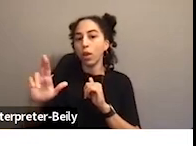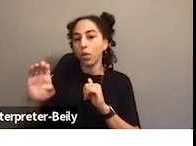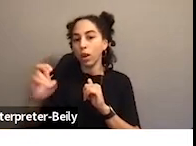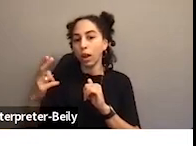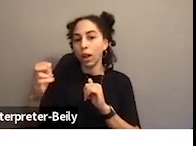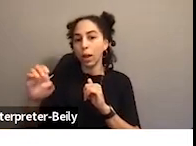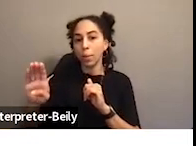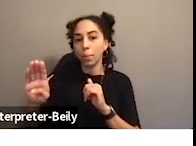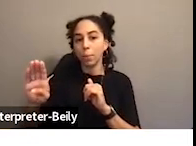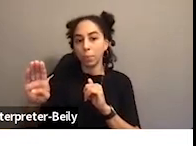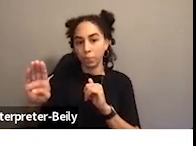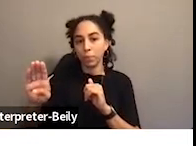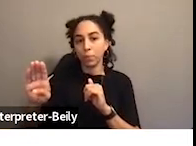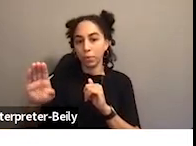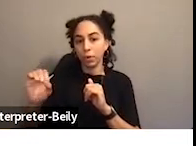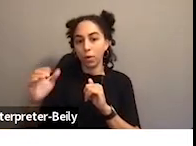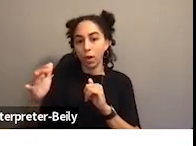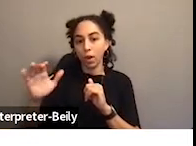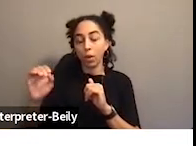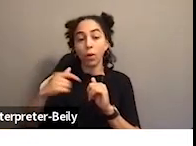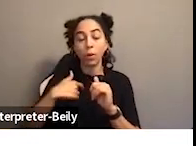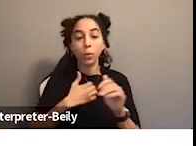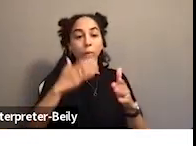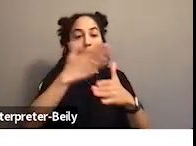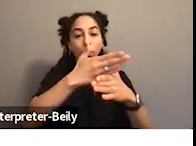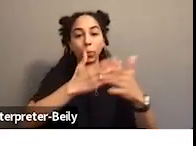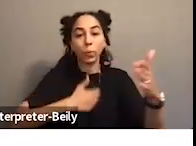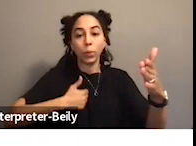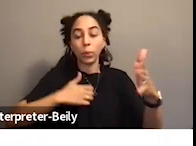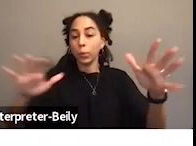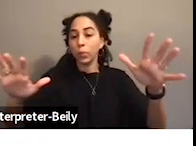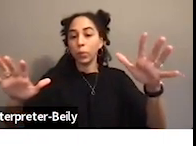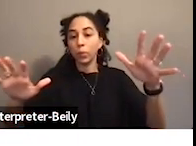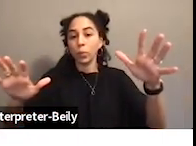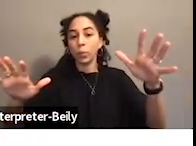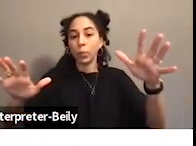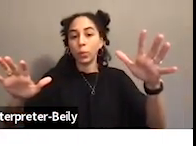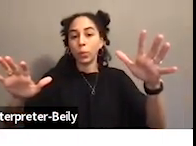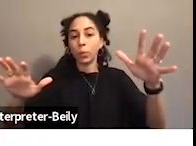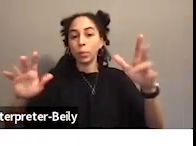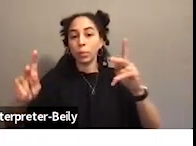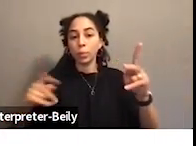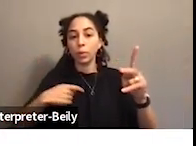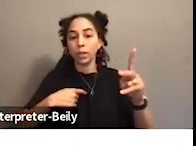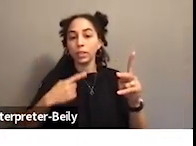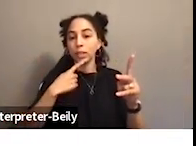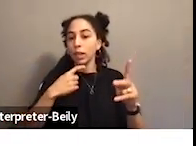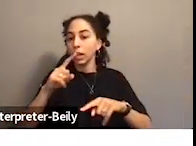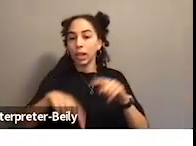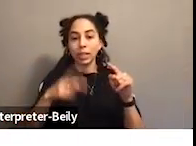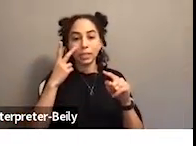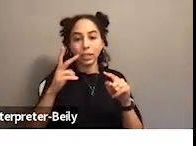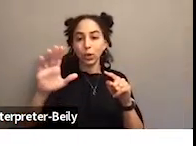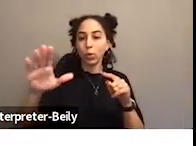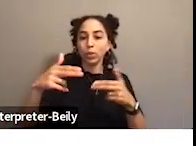They received the grant. I'm sorry. Sorry. Oh, go ahead. Folks are reporting that they are not seeing your